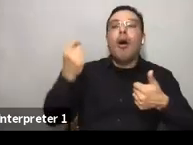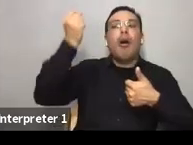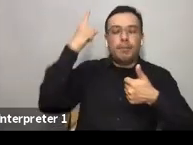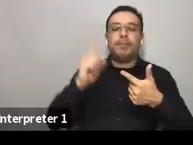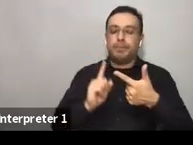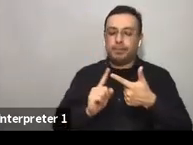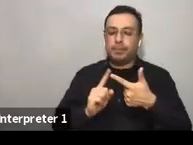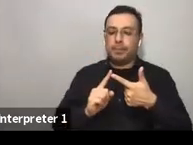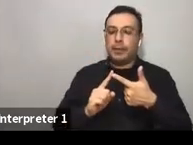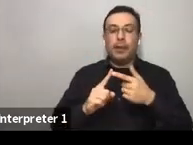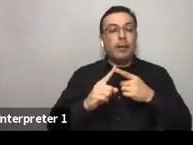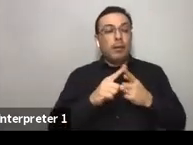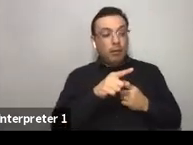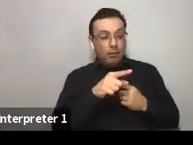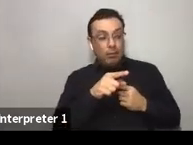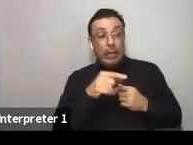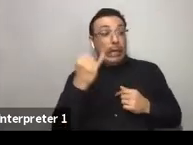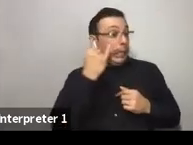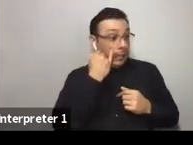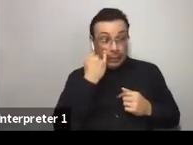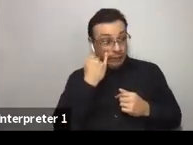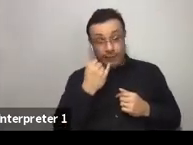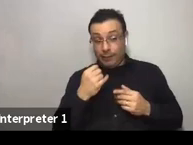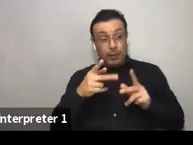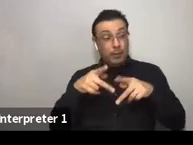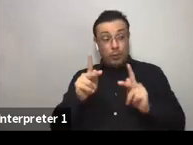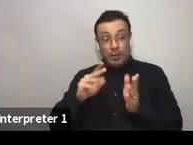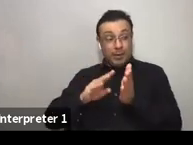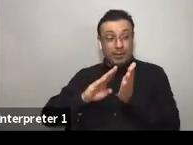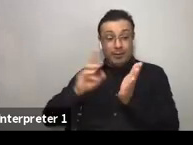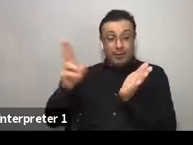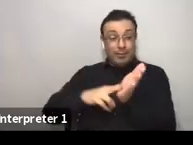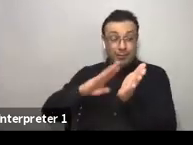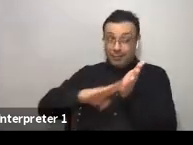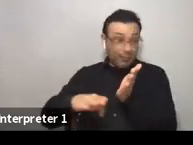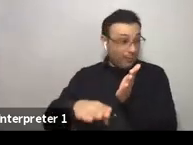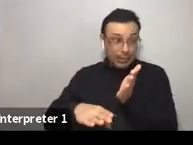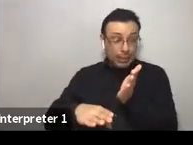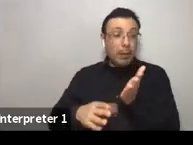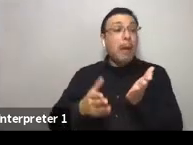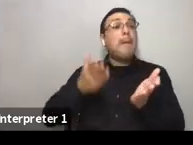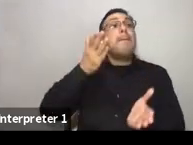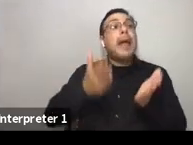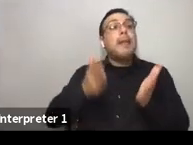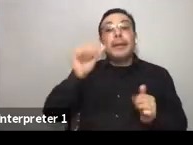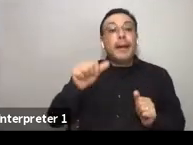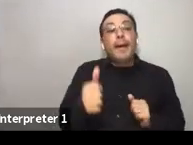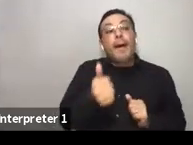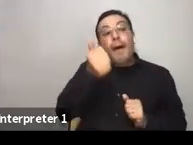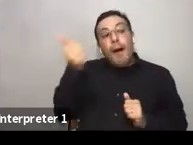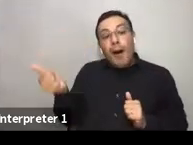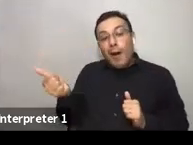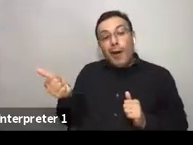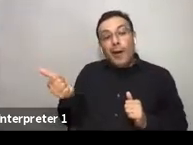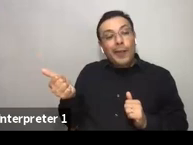consider alternative ways of solving the problem. So maybe they don't need the local victim service program to share